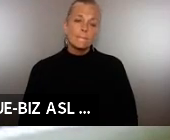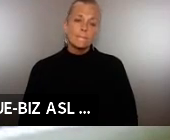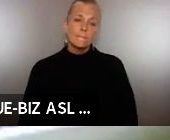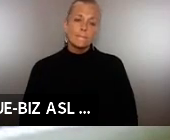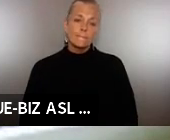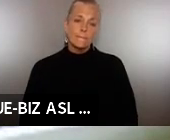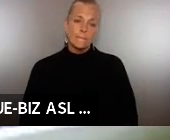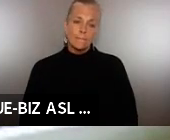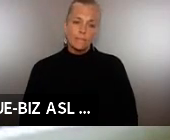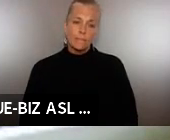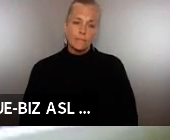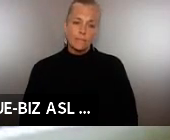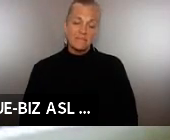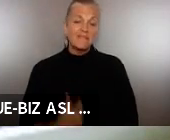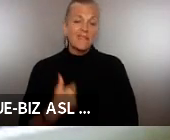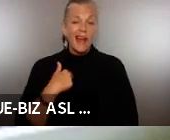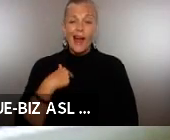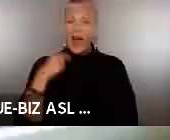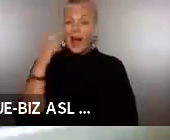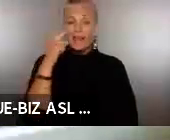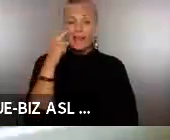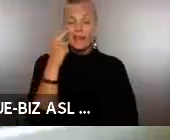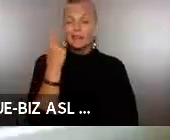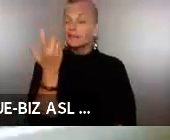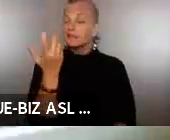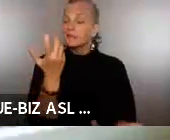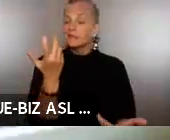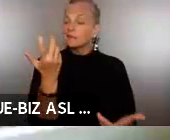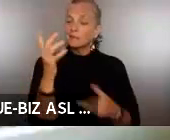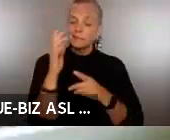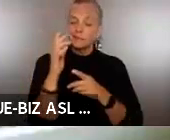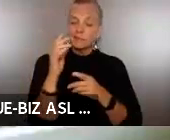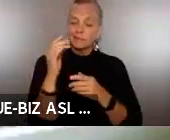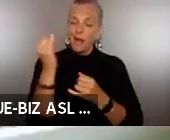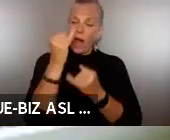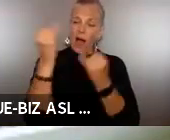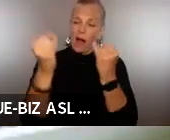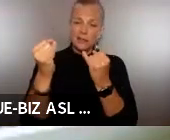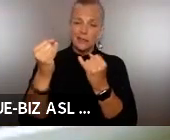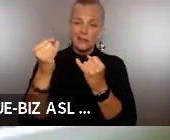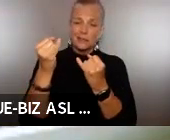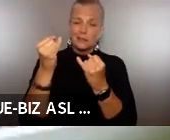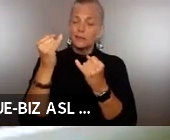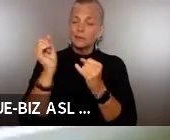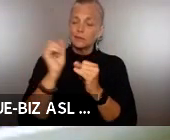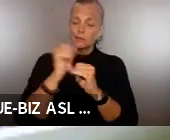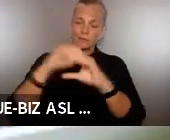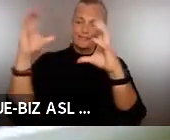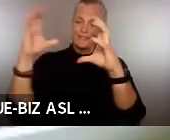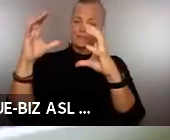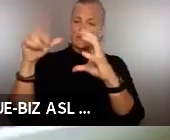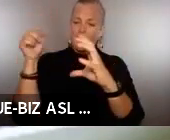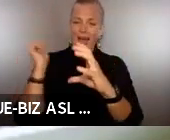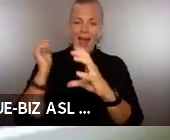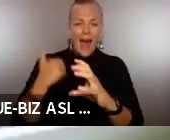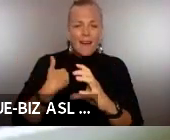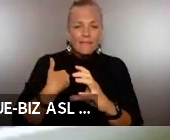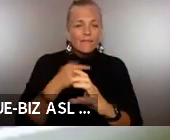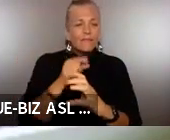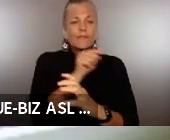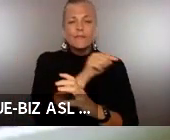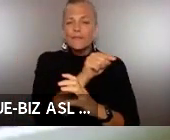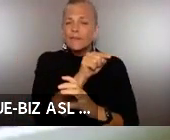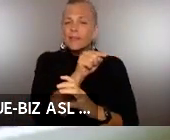an excellent idea to have a community organizer, an activist of some